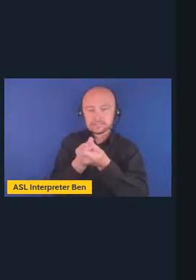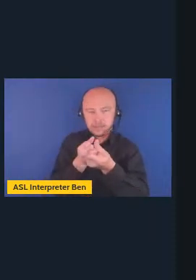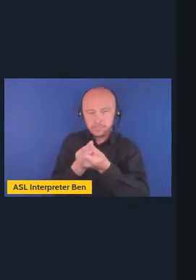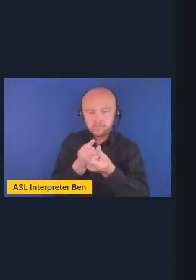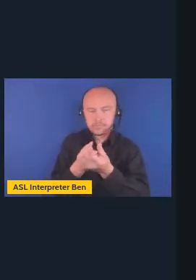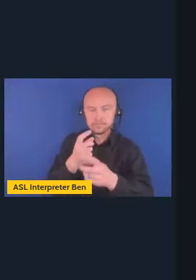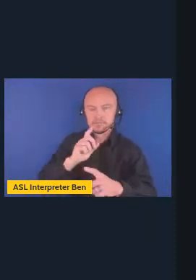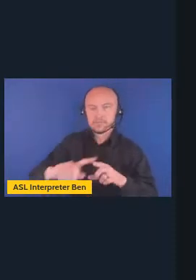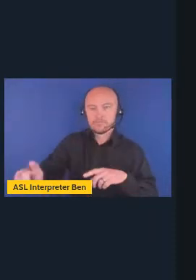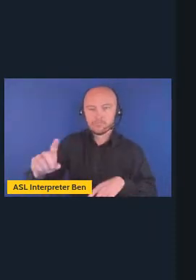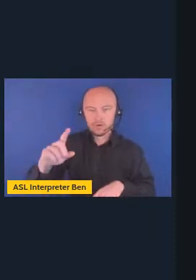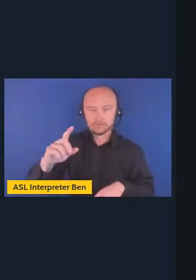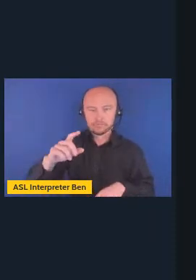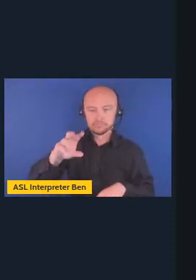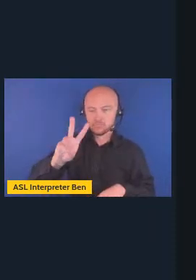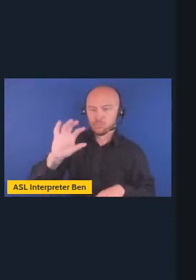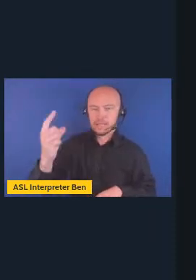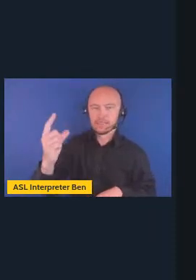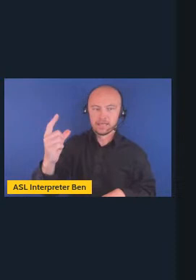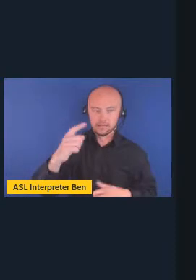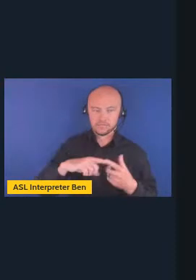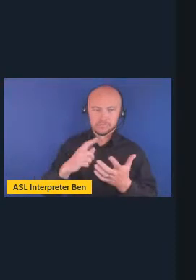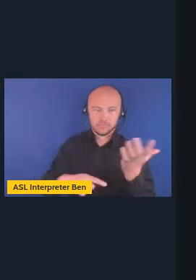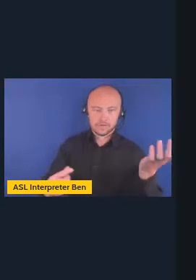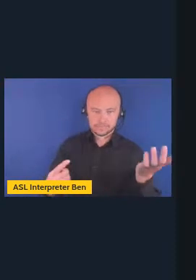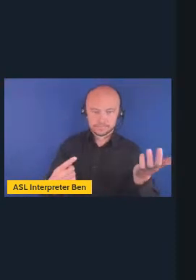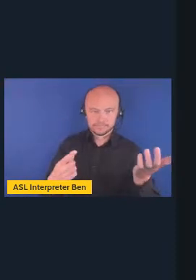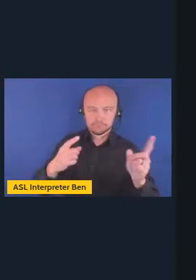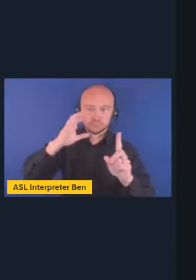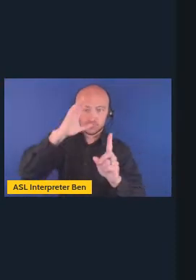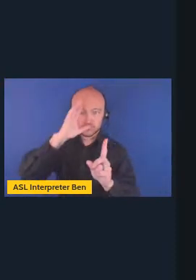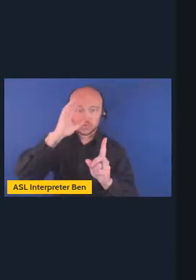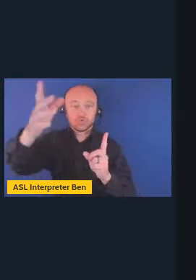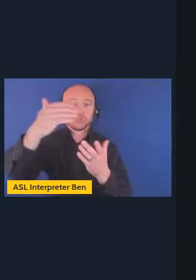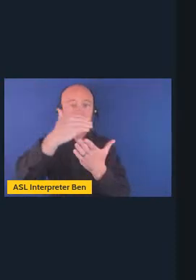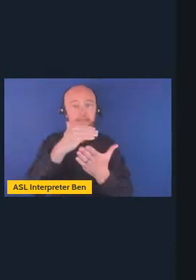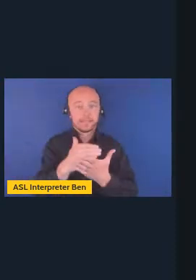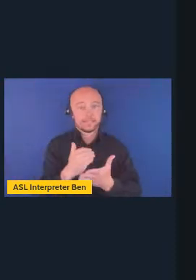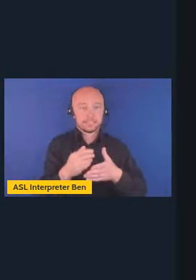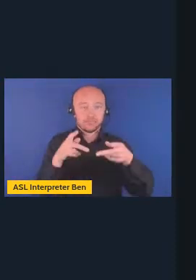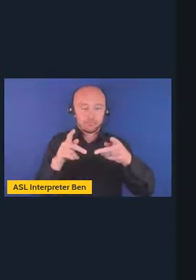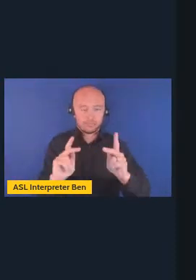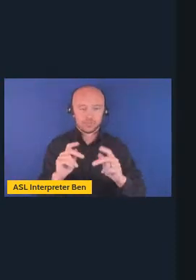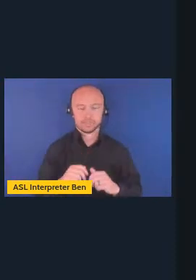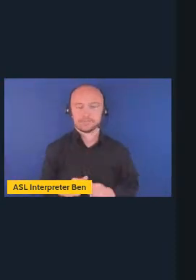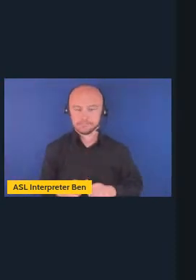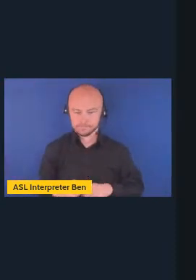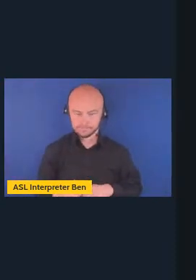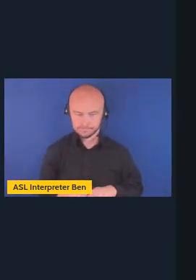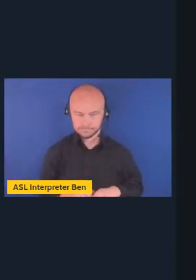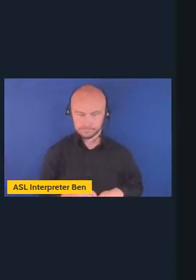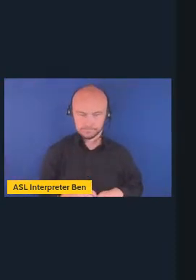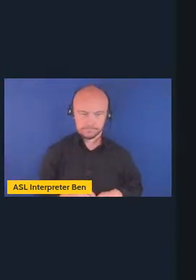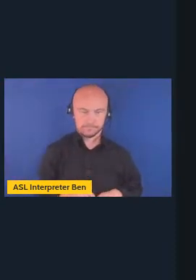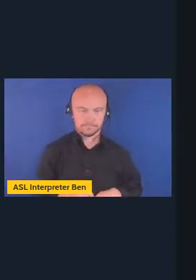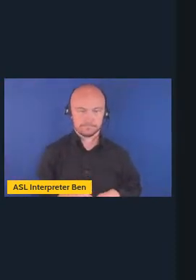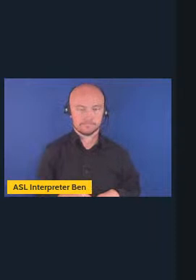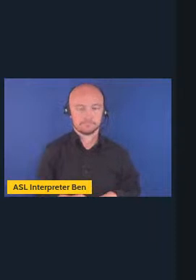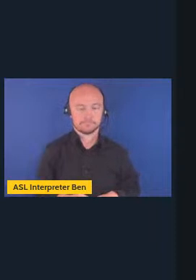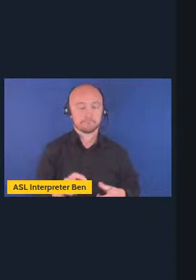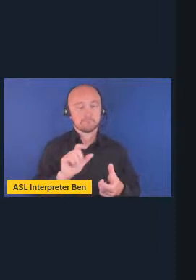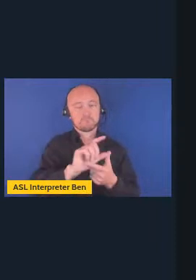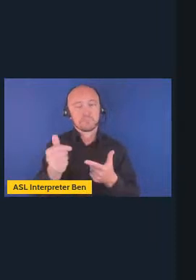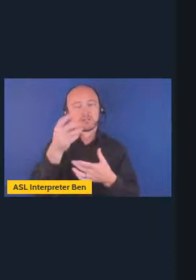the Winglang does on top of what I said, just creating the least privilege permission, the IAM roles for you. Another